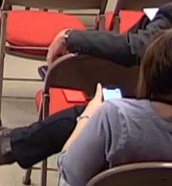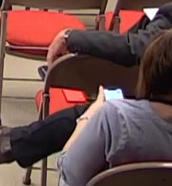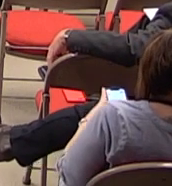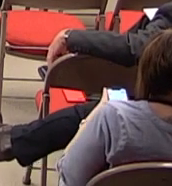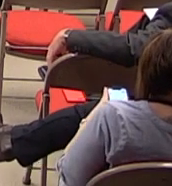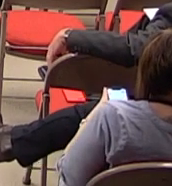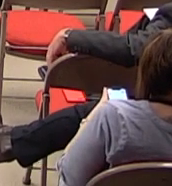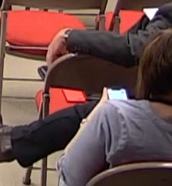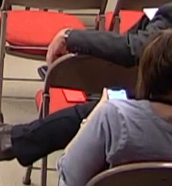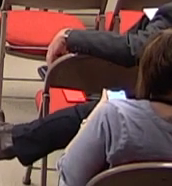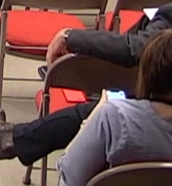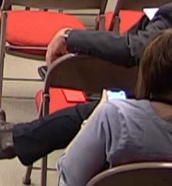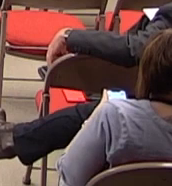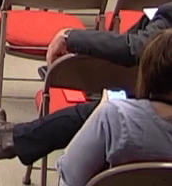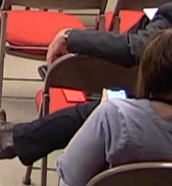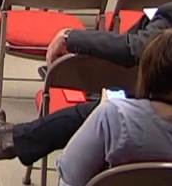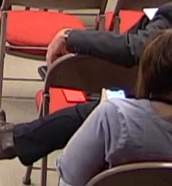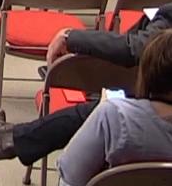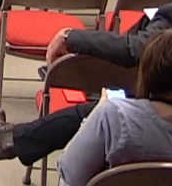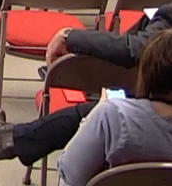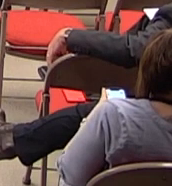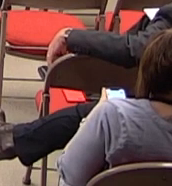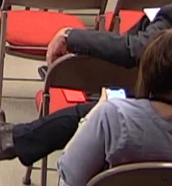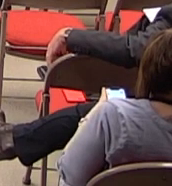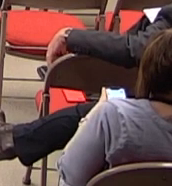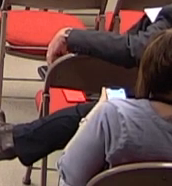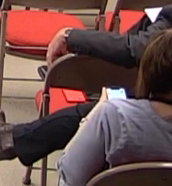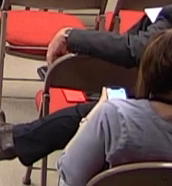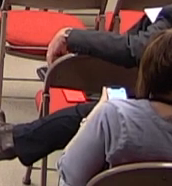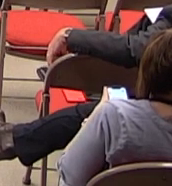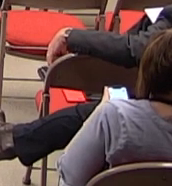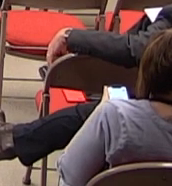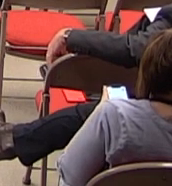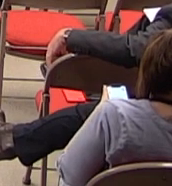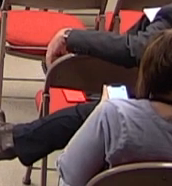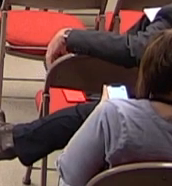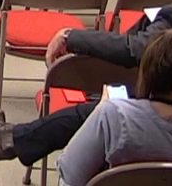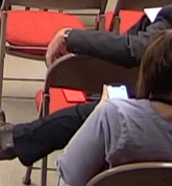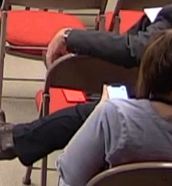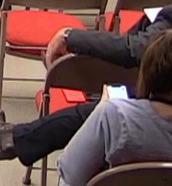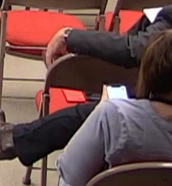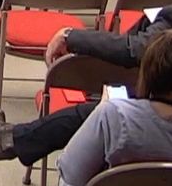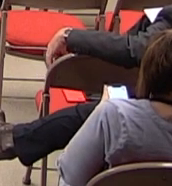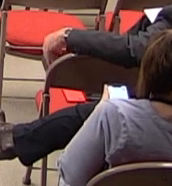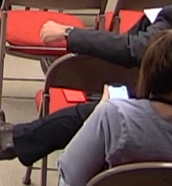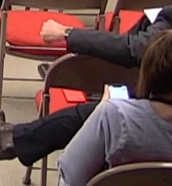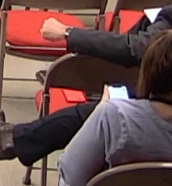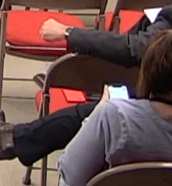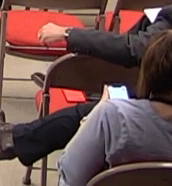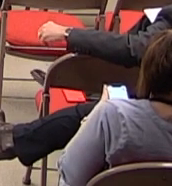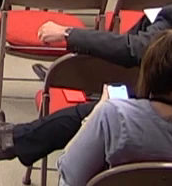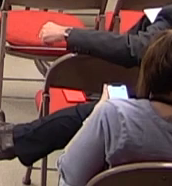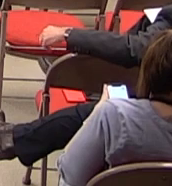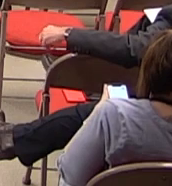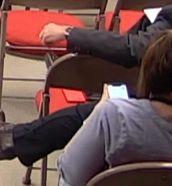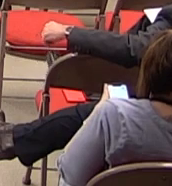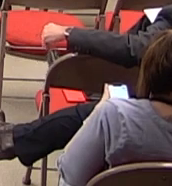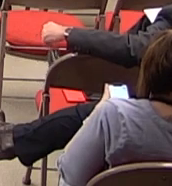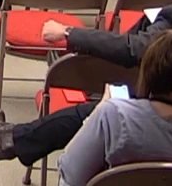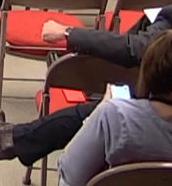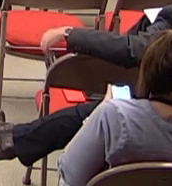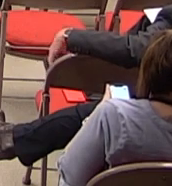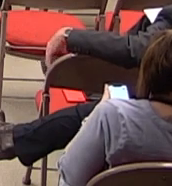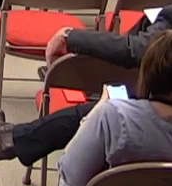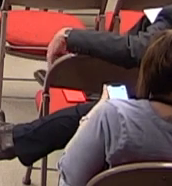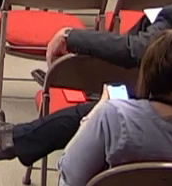up, negotiations again. It would be, there would be their option whether to agree to what we